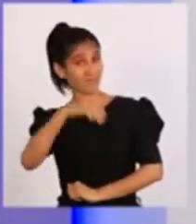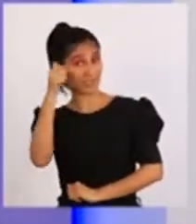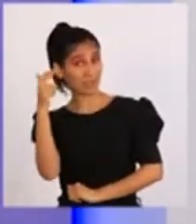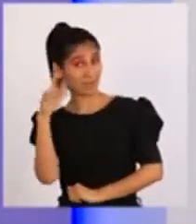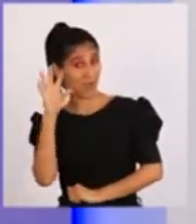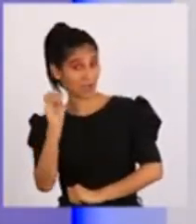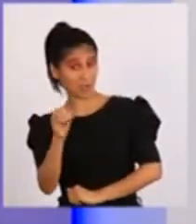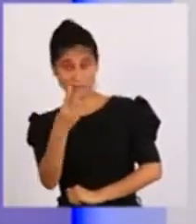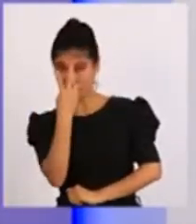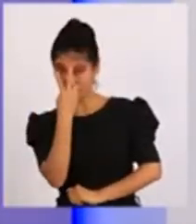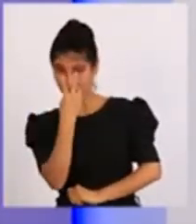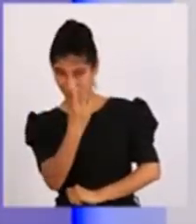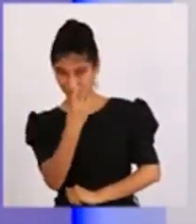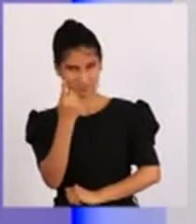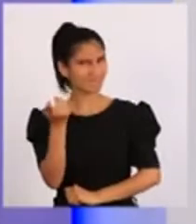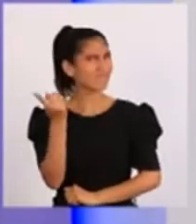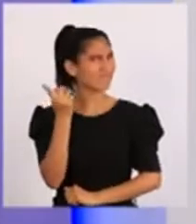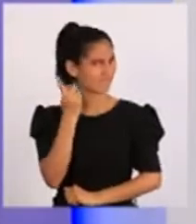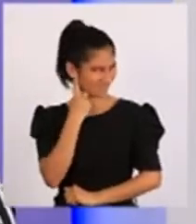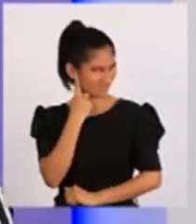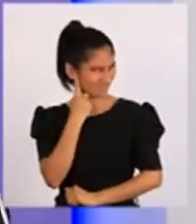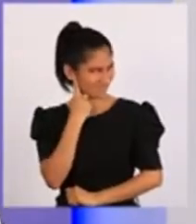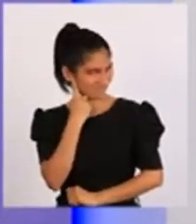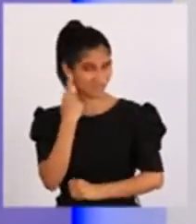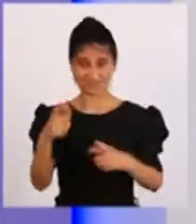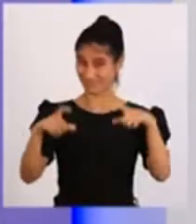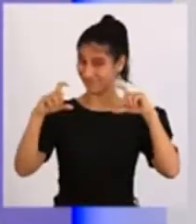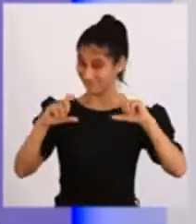and read.